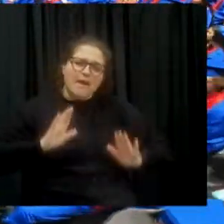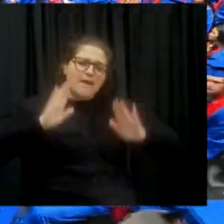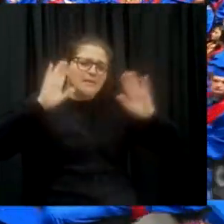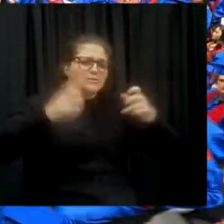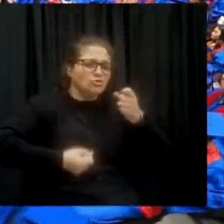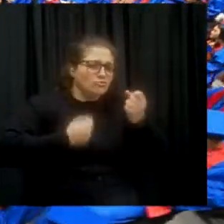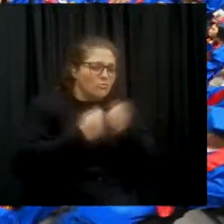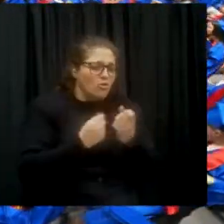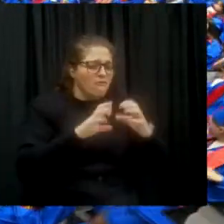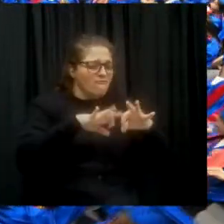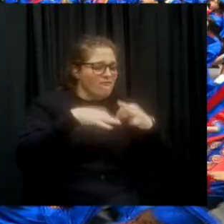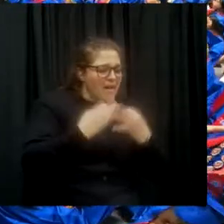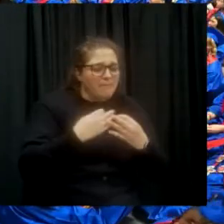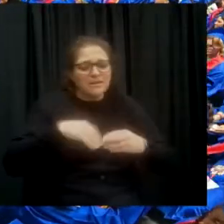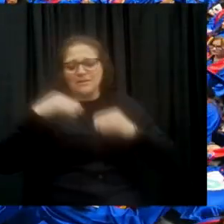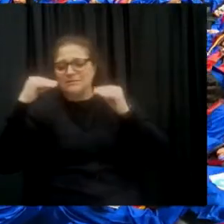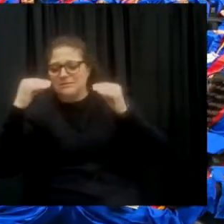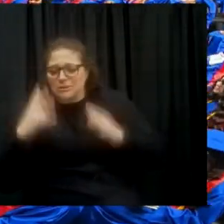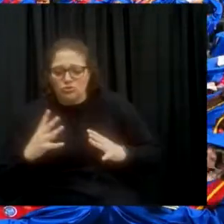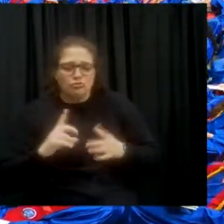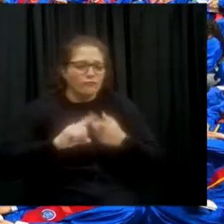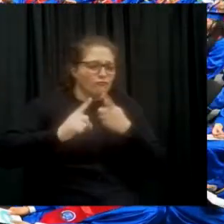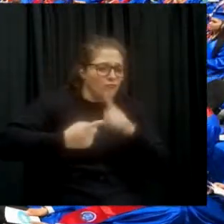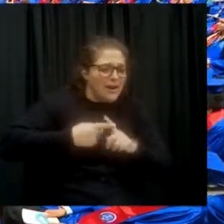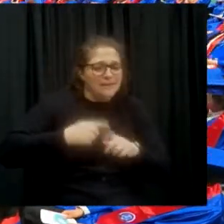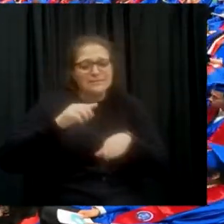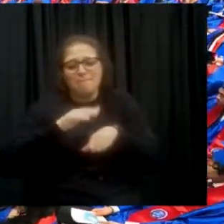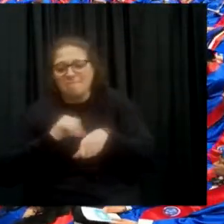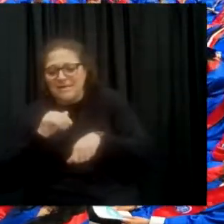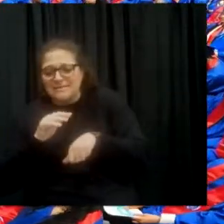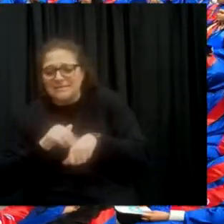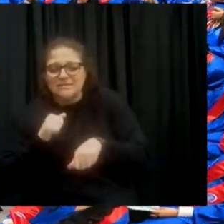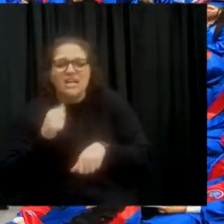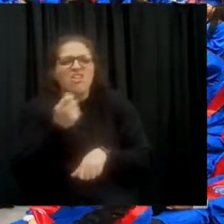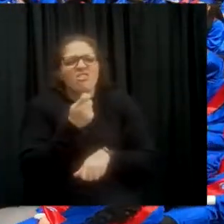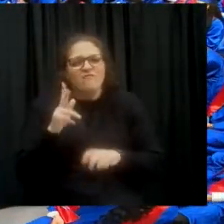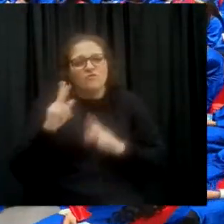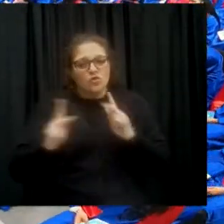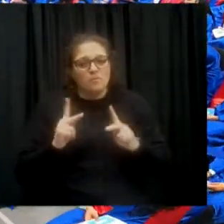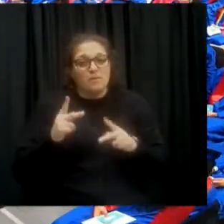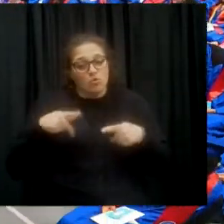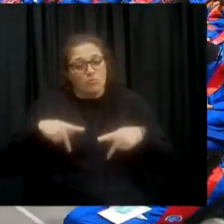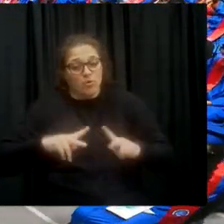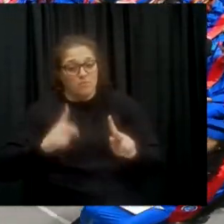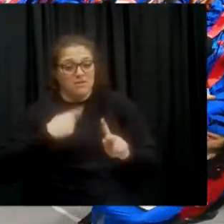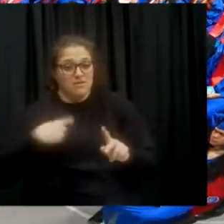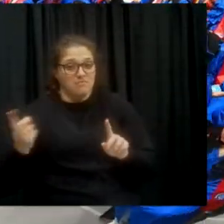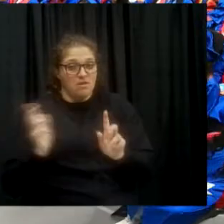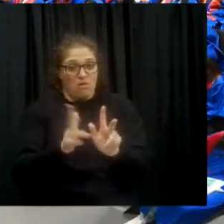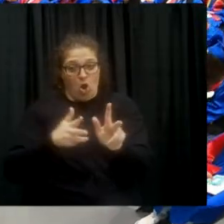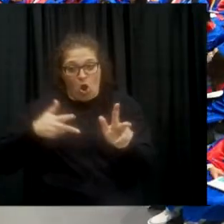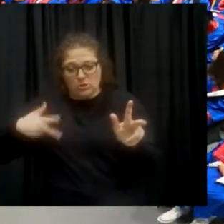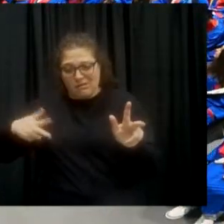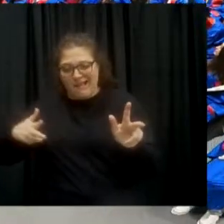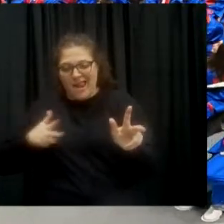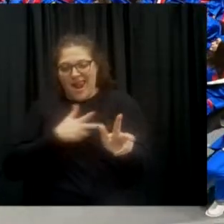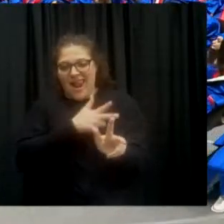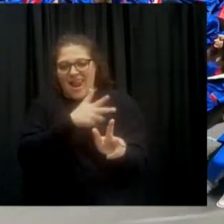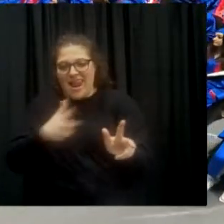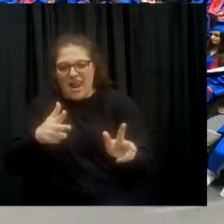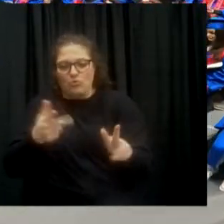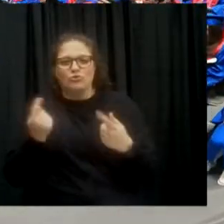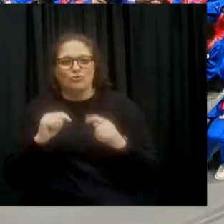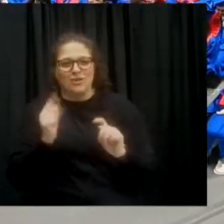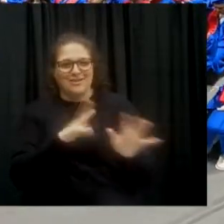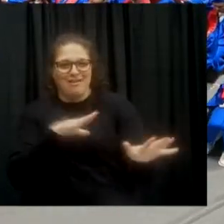systems, family, teachers, friends, pets. Those few people who let me into the line of cars while we were all trying to